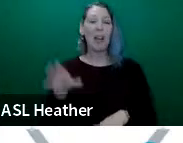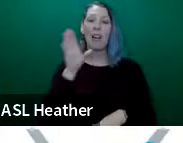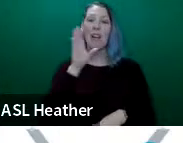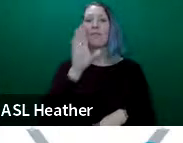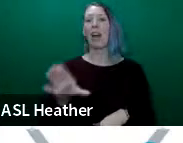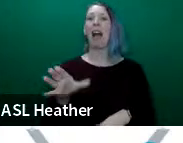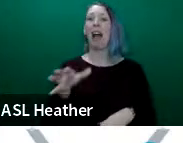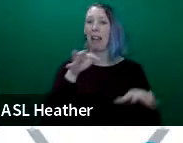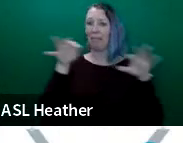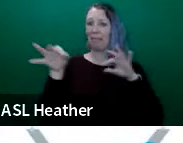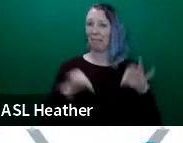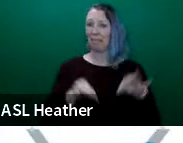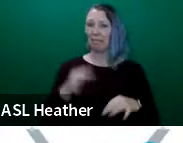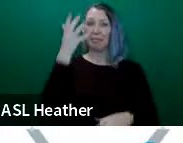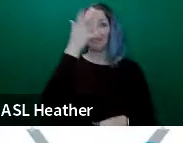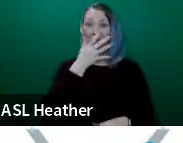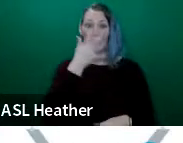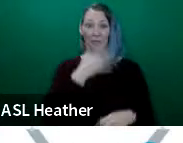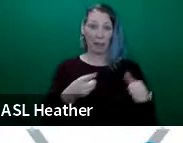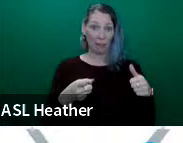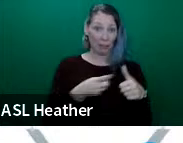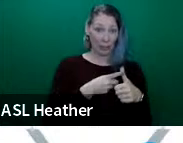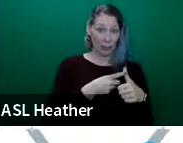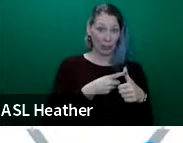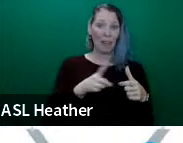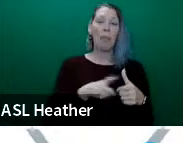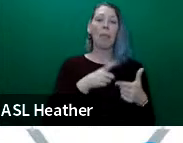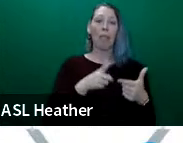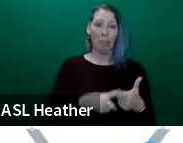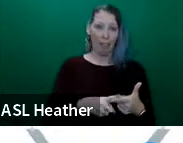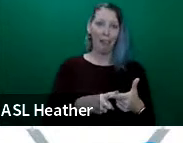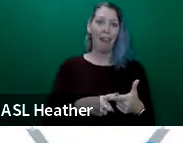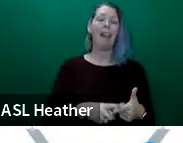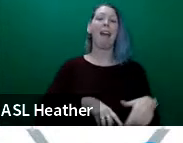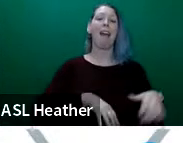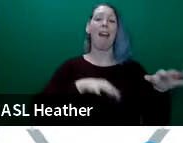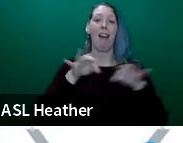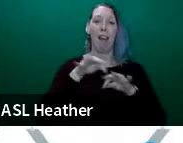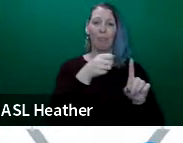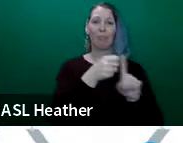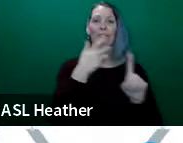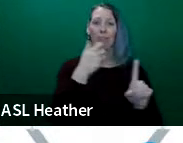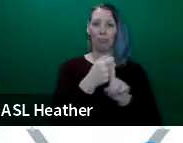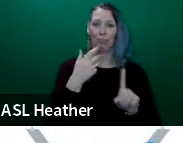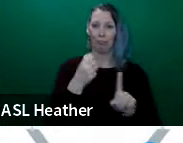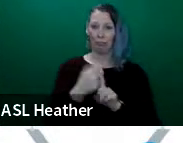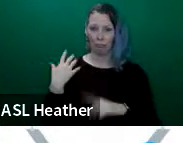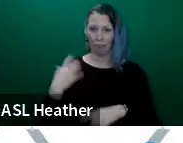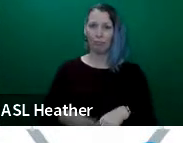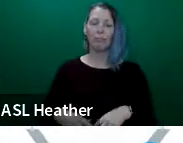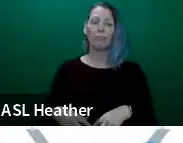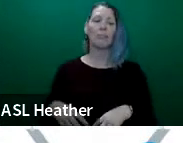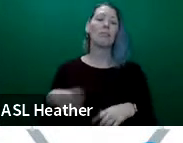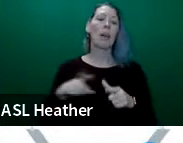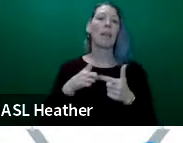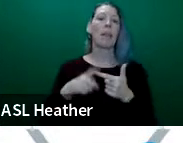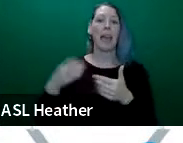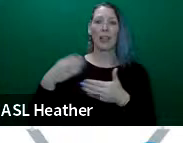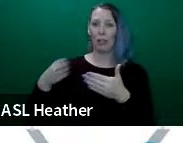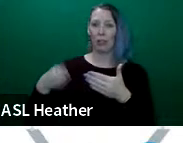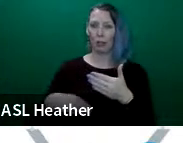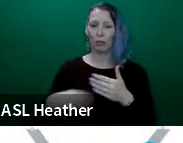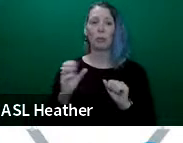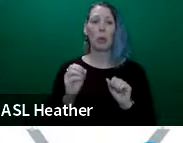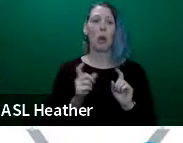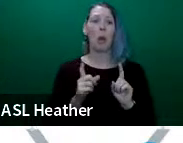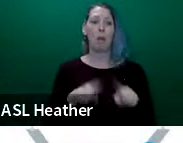orientation to the graphic, and then I'll get into what the data is, and then we can get to some conclusions after. So we've got these for a